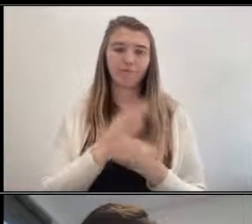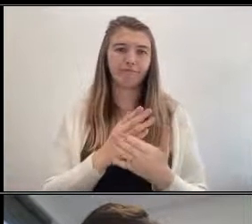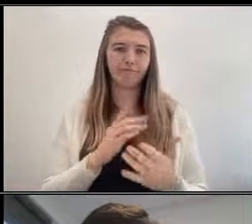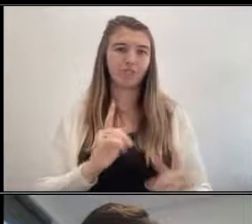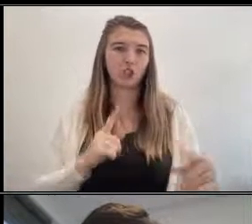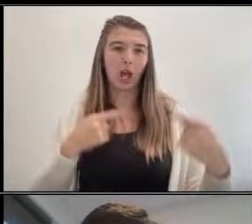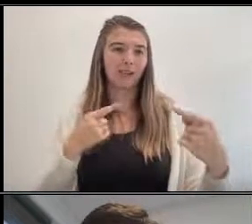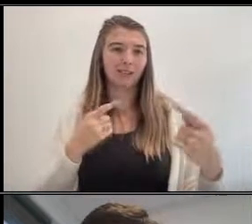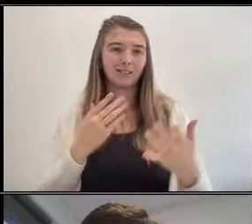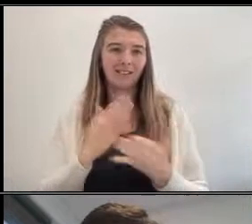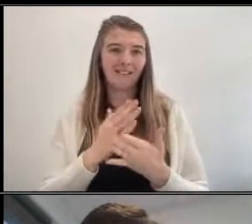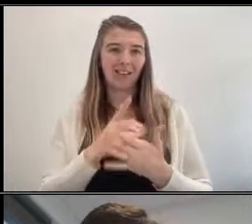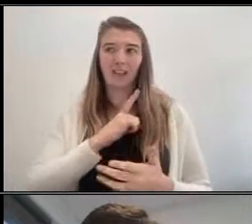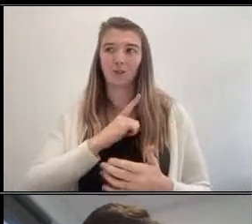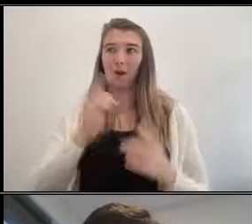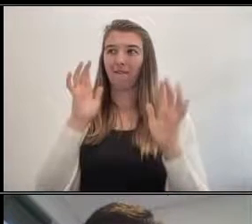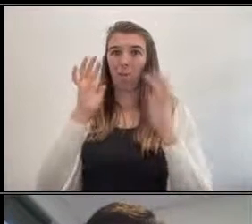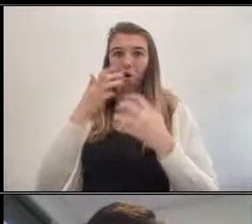so concerning.